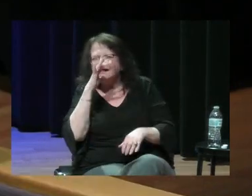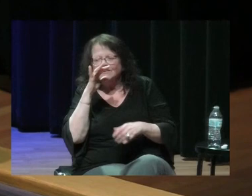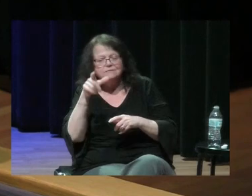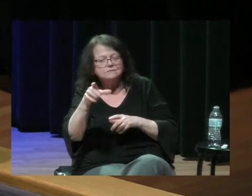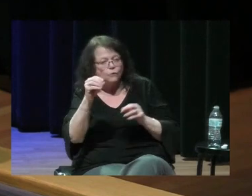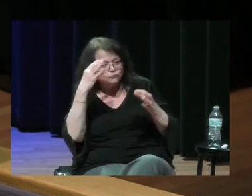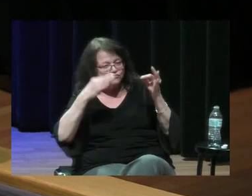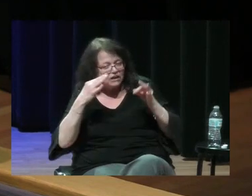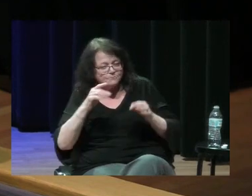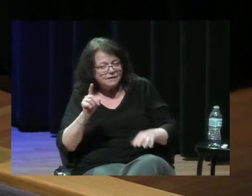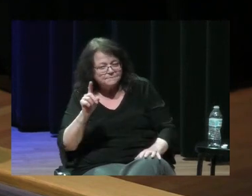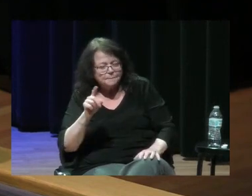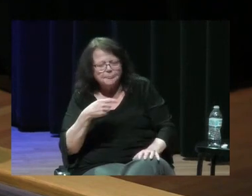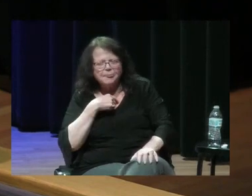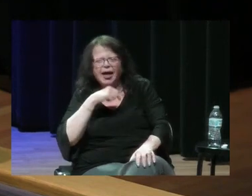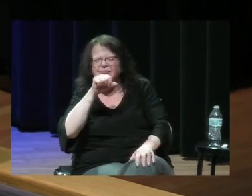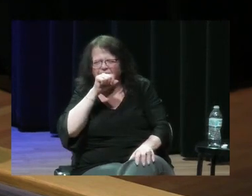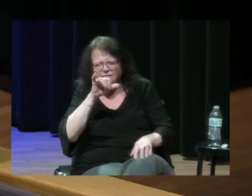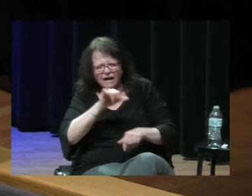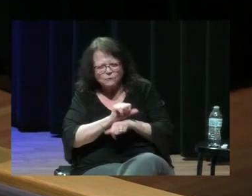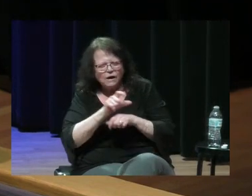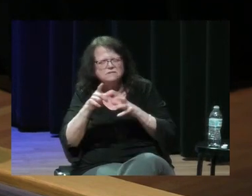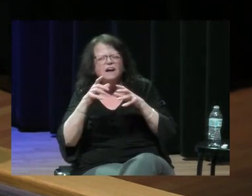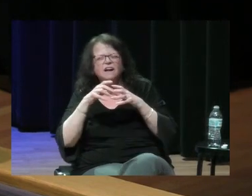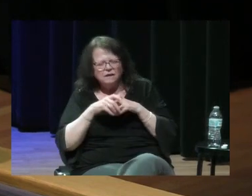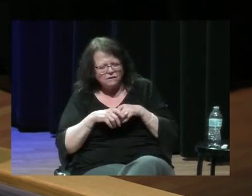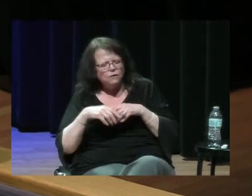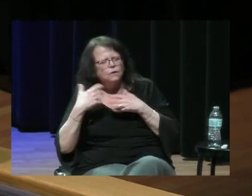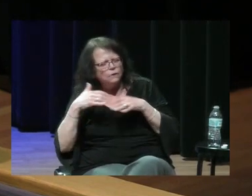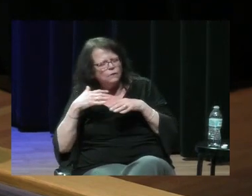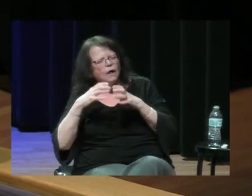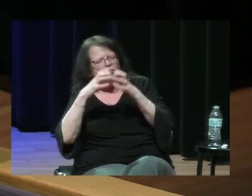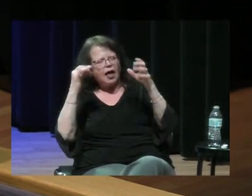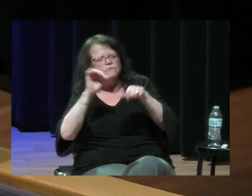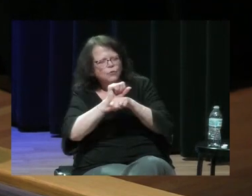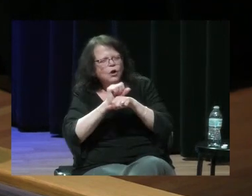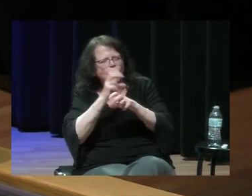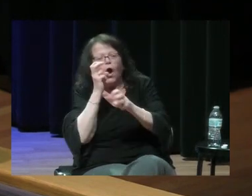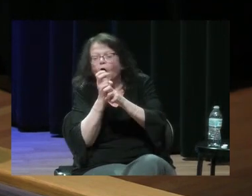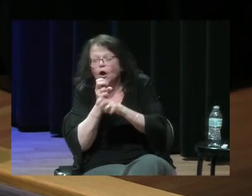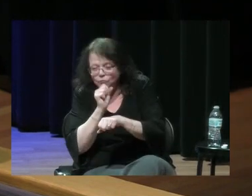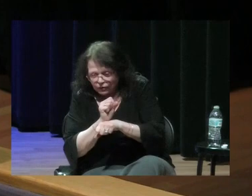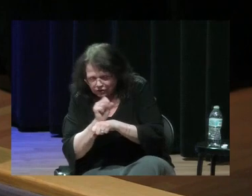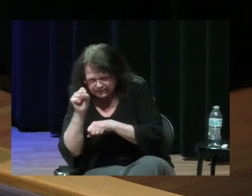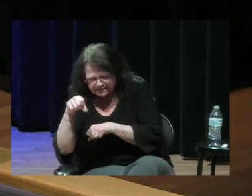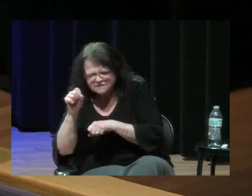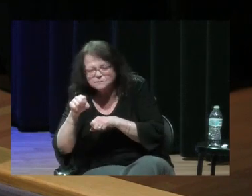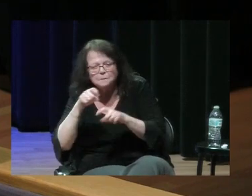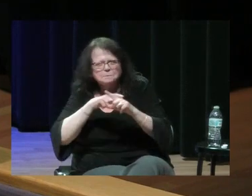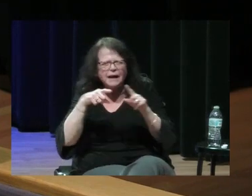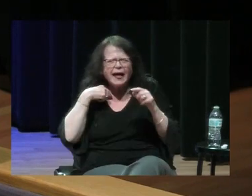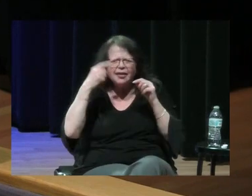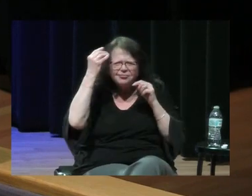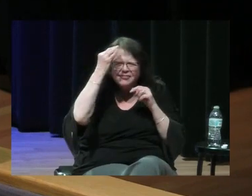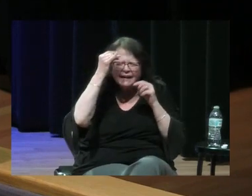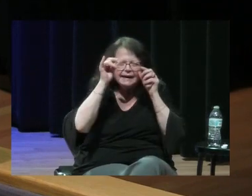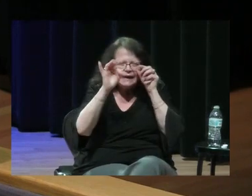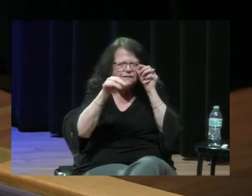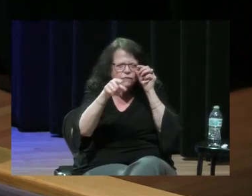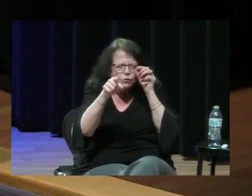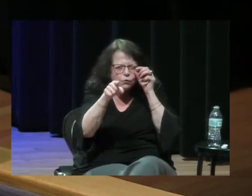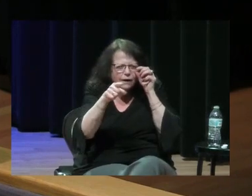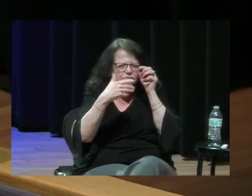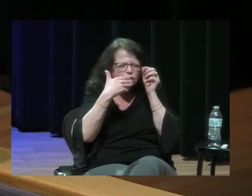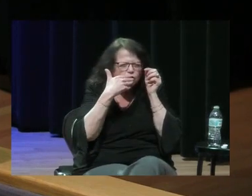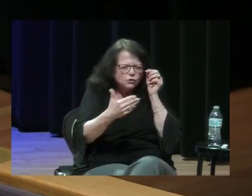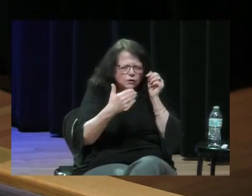I love this work. It is hard work. But you know, I think that if you have a good understanding